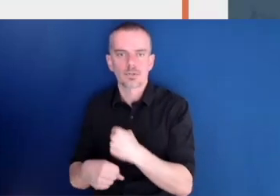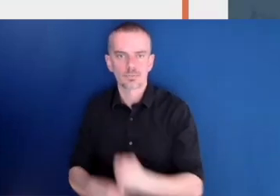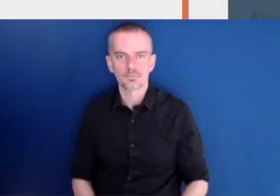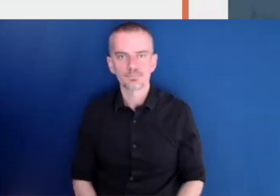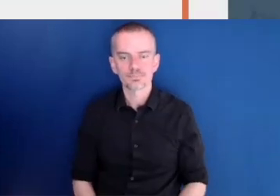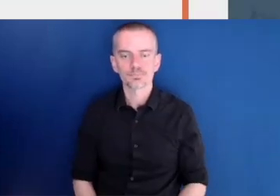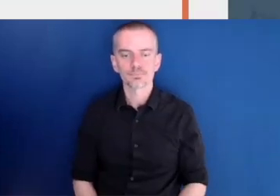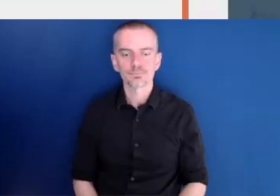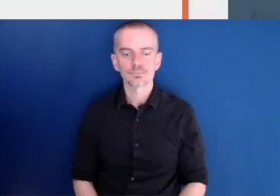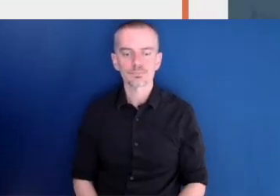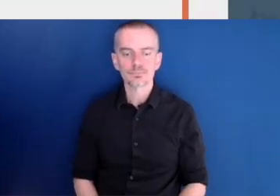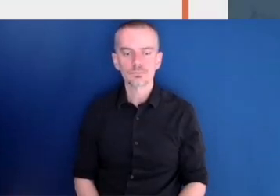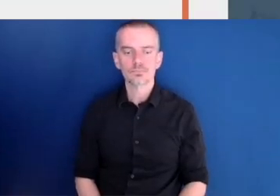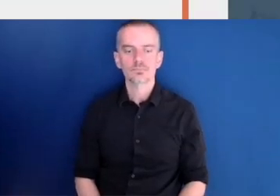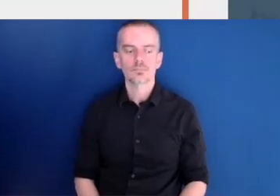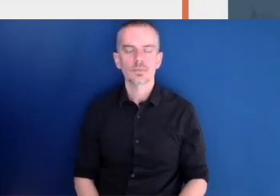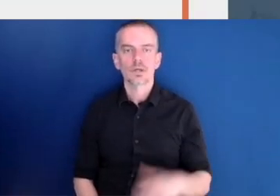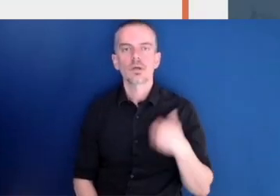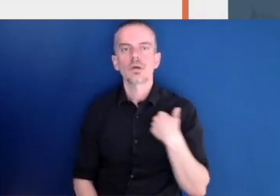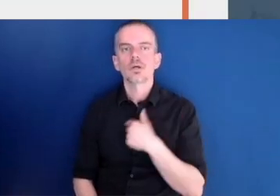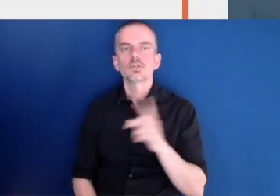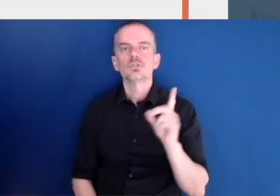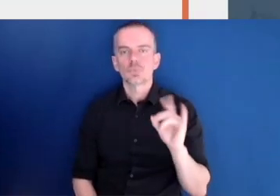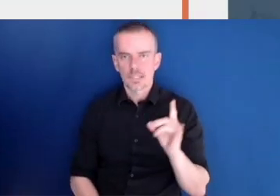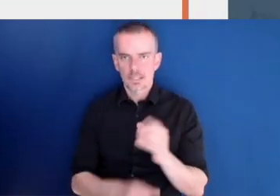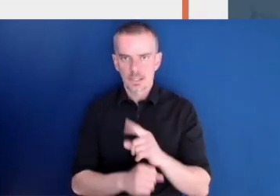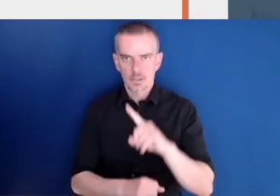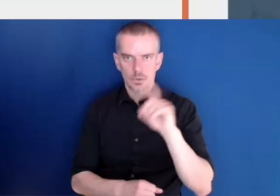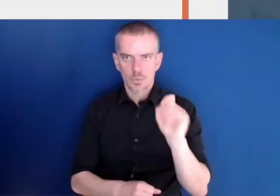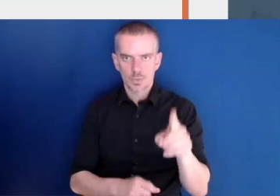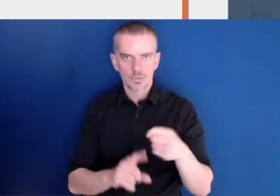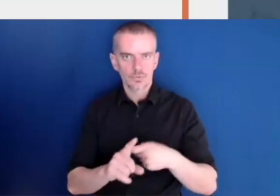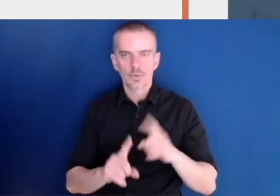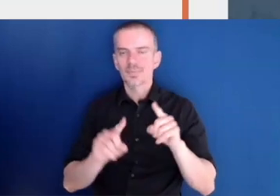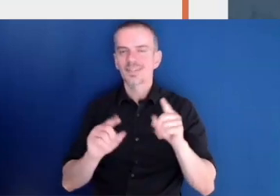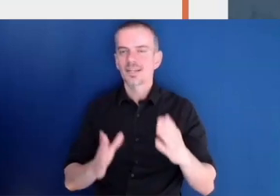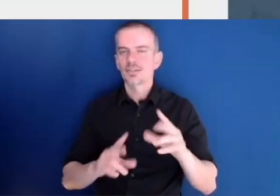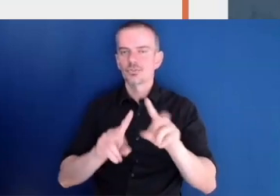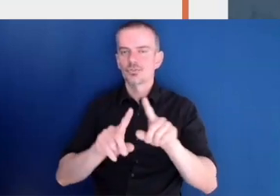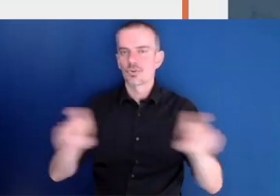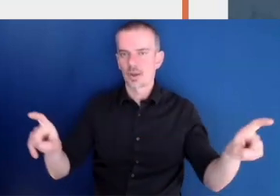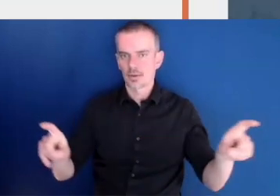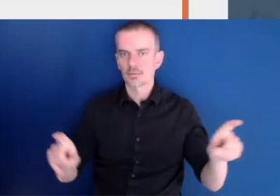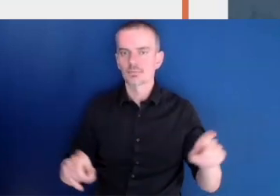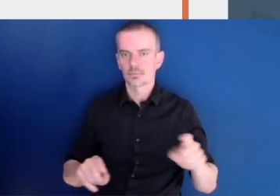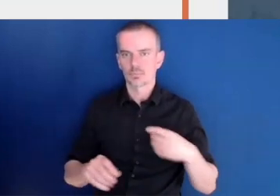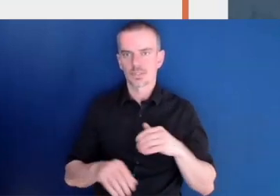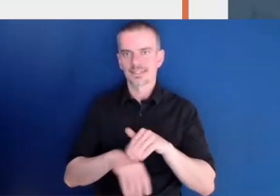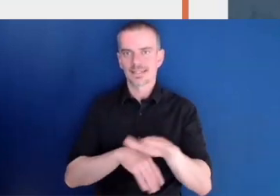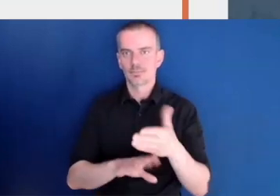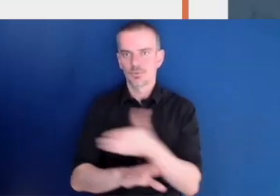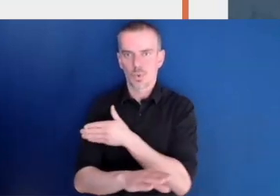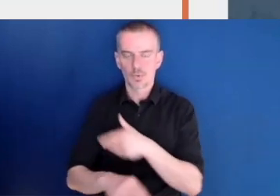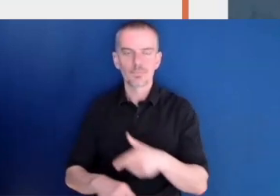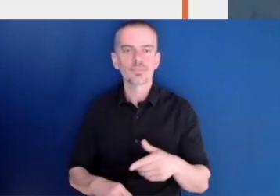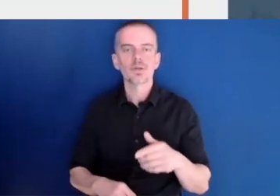Okay, so we did get a question from the attendee survey that we sent out before the session. And the question was, if